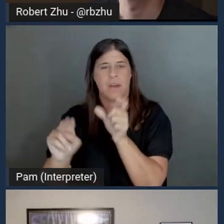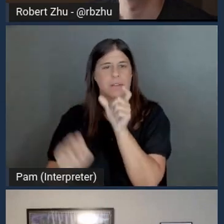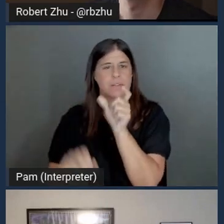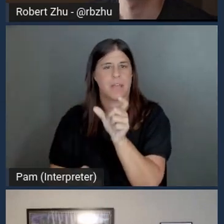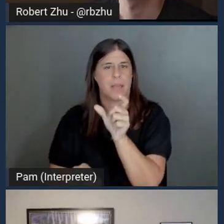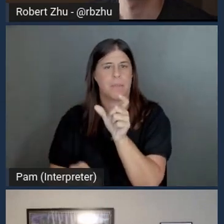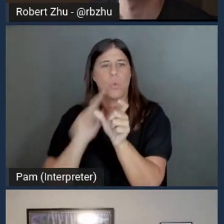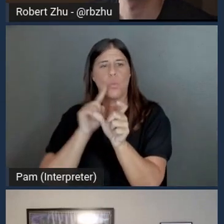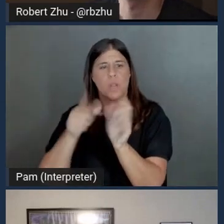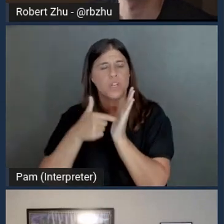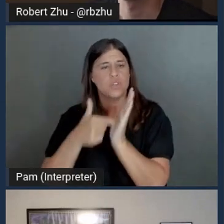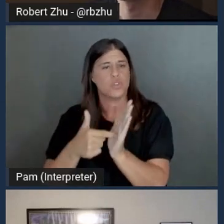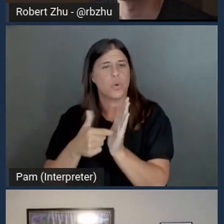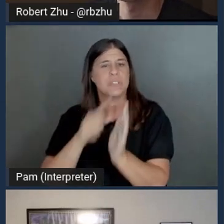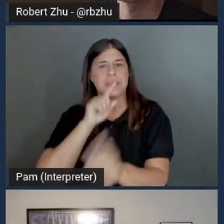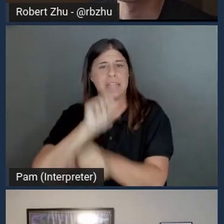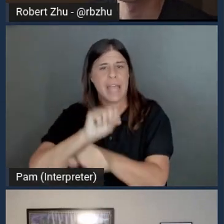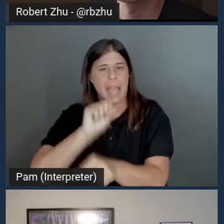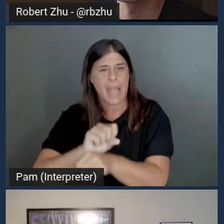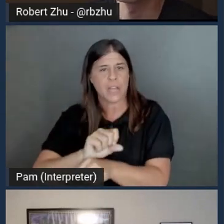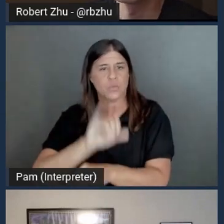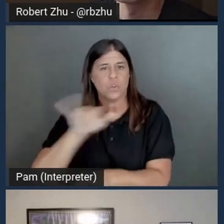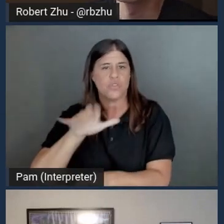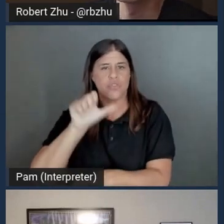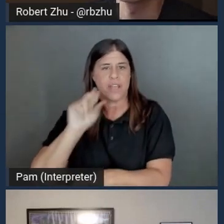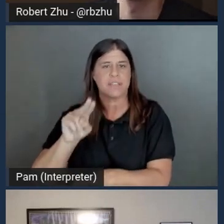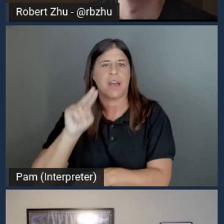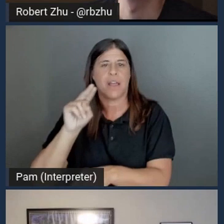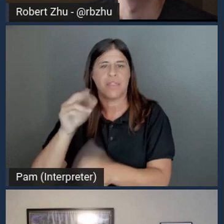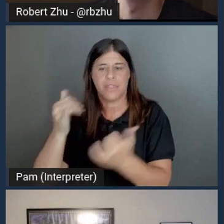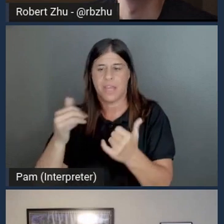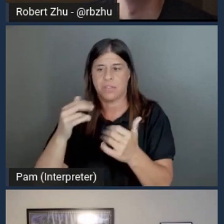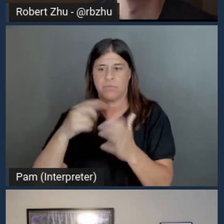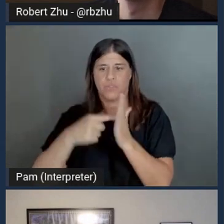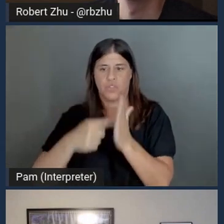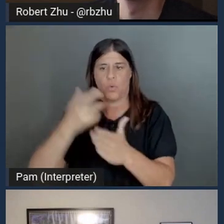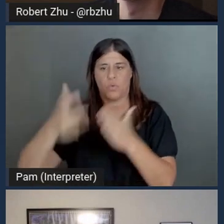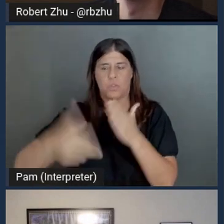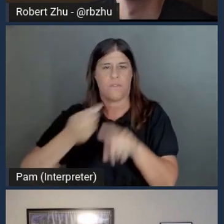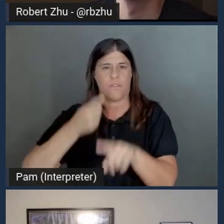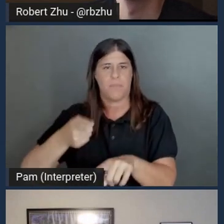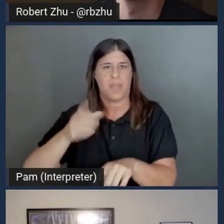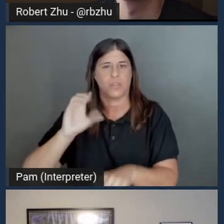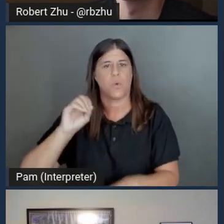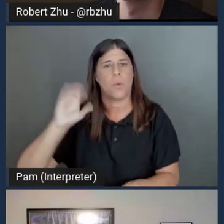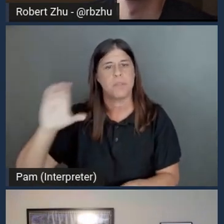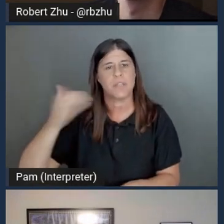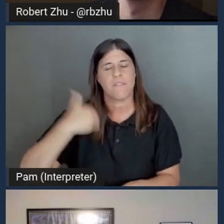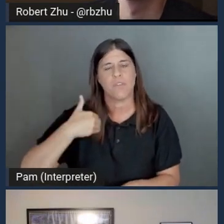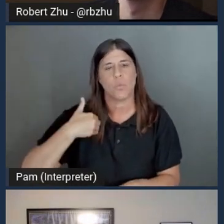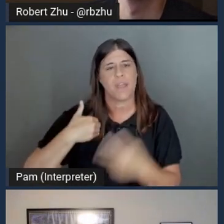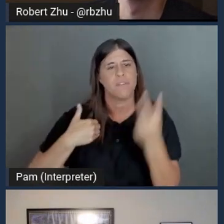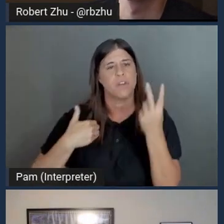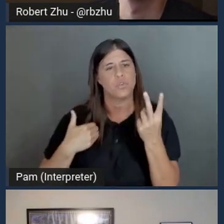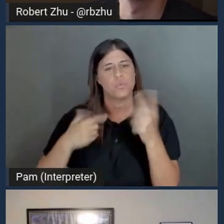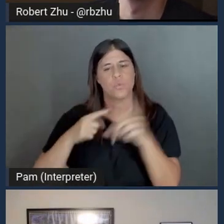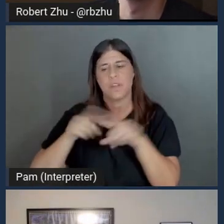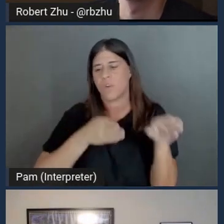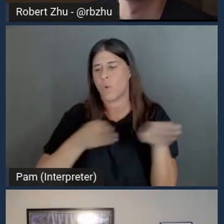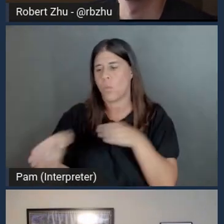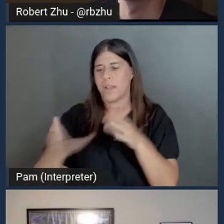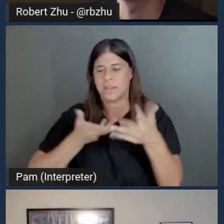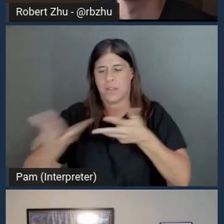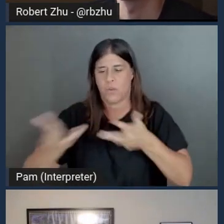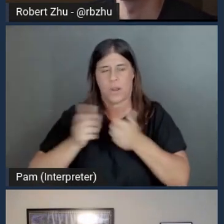really shows the actual raw JSON that's being returned from Neptune. So with OpenCypher, we have two ways you can interact with